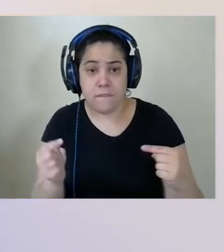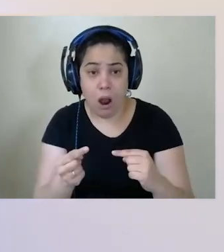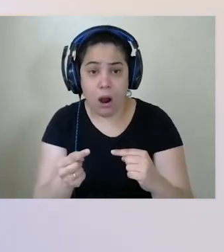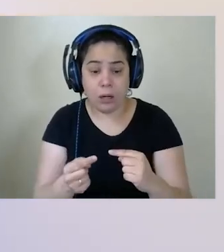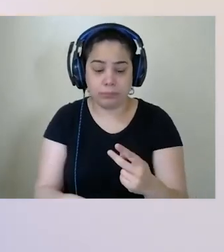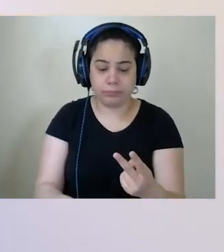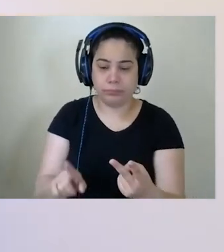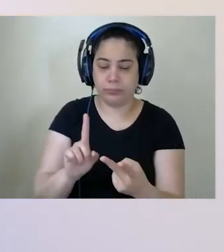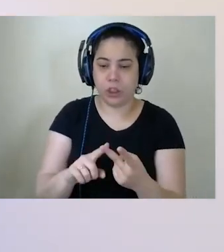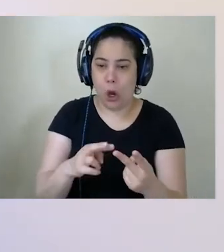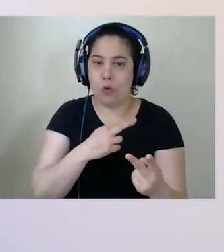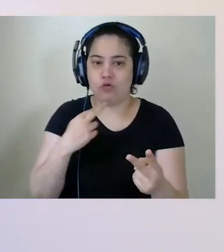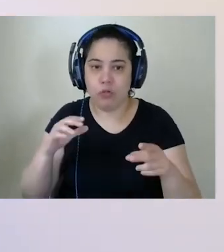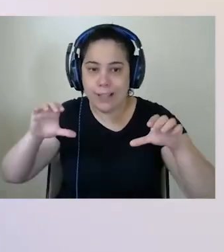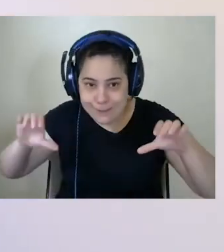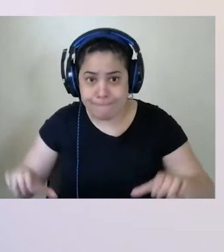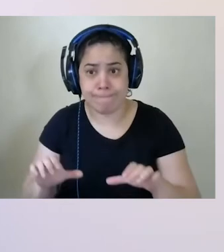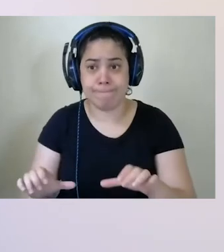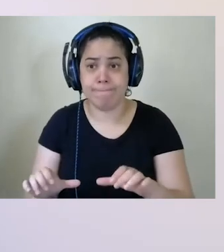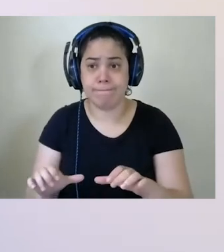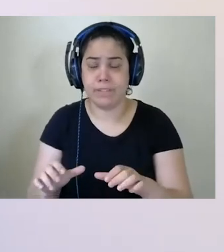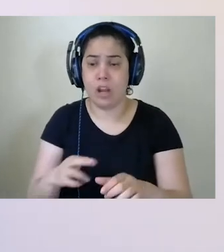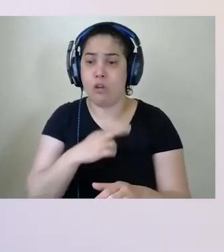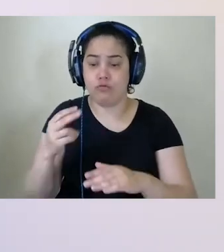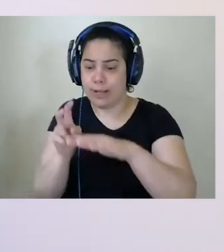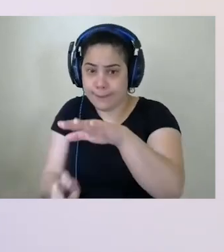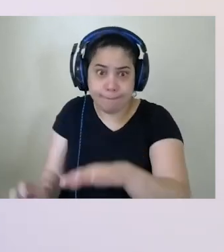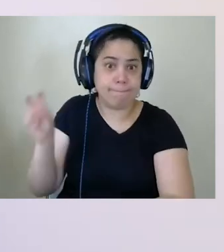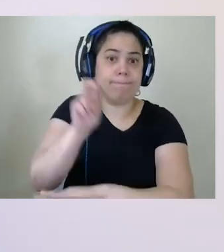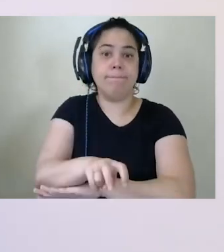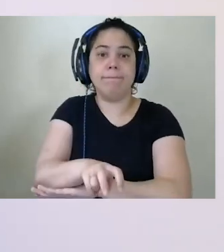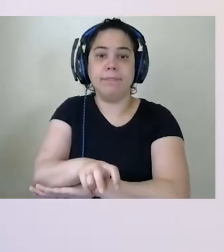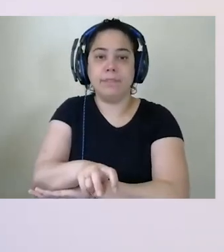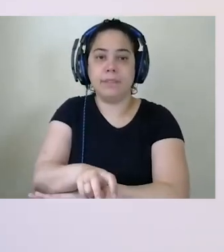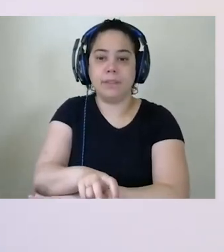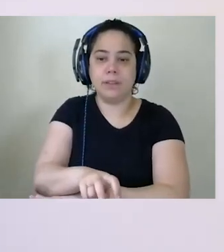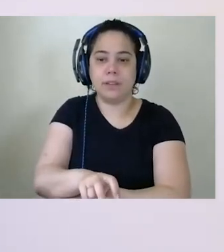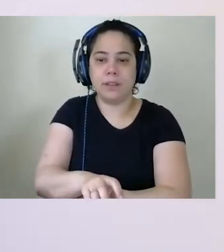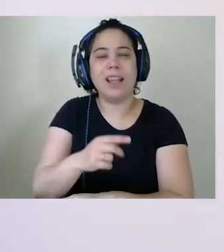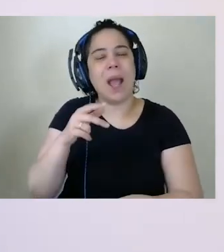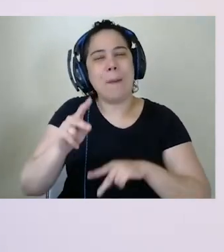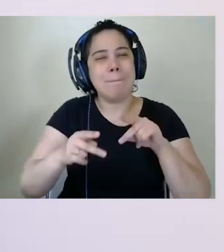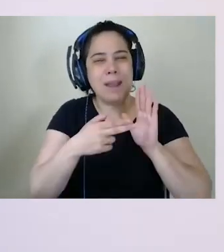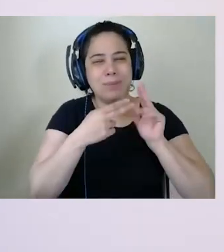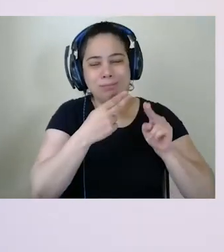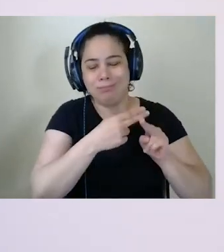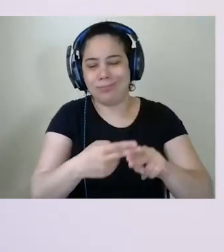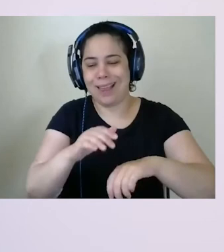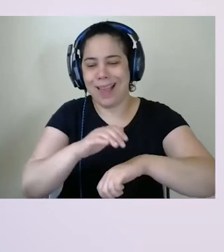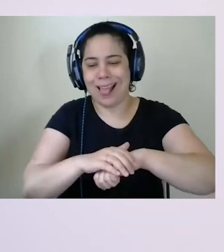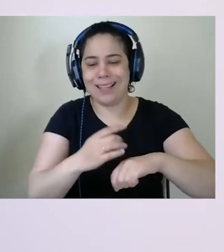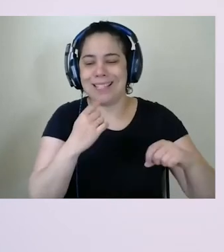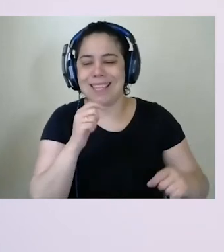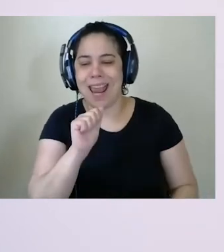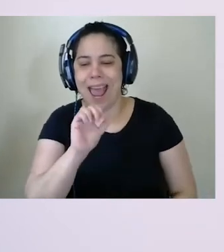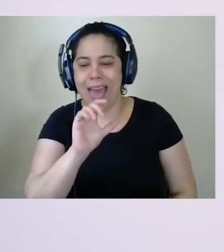putting themselves at risk, that are have been called acting out. So they have been seen as